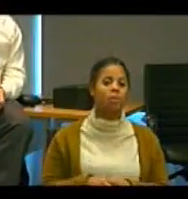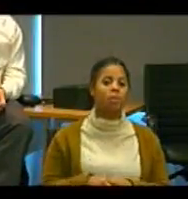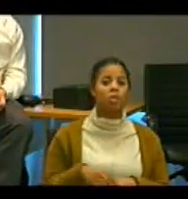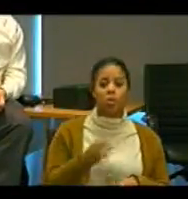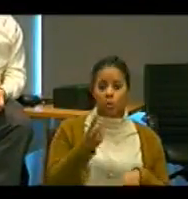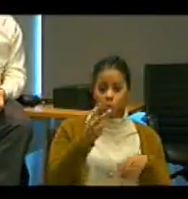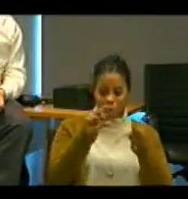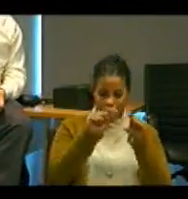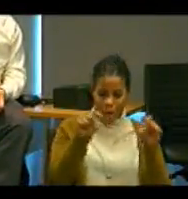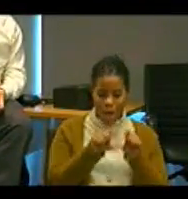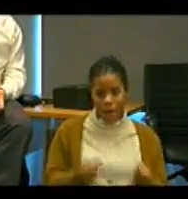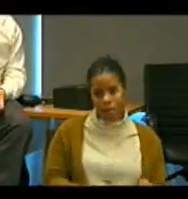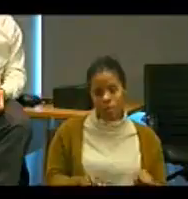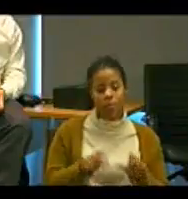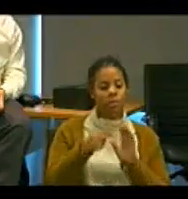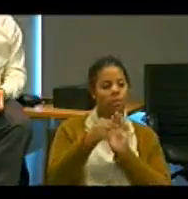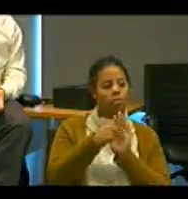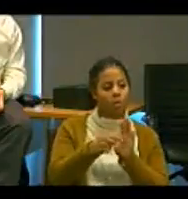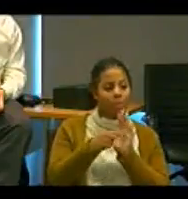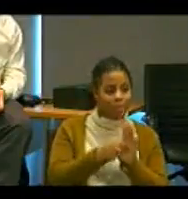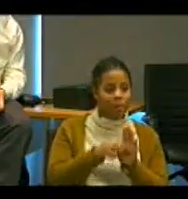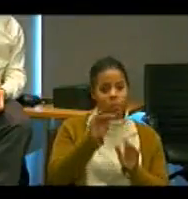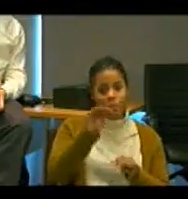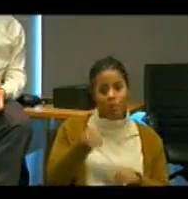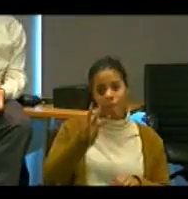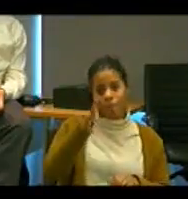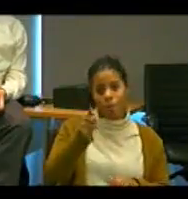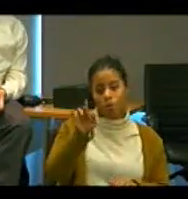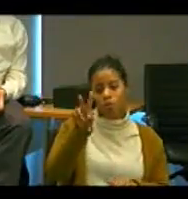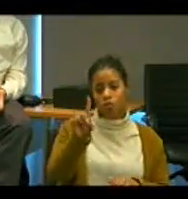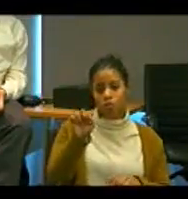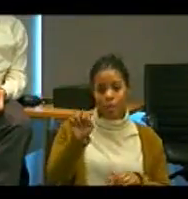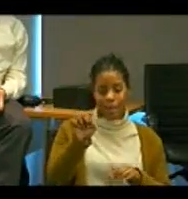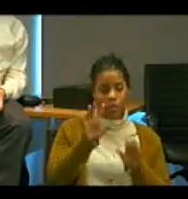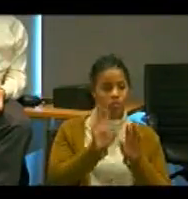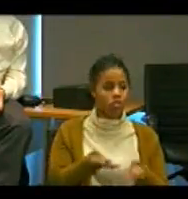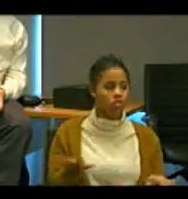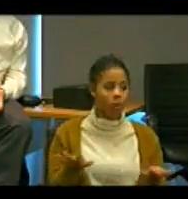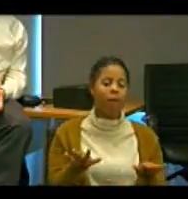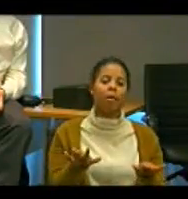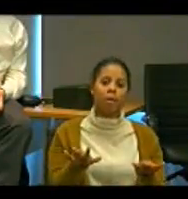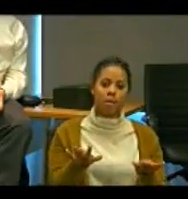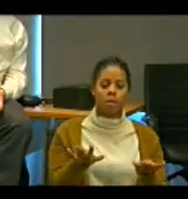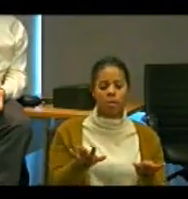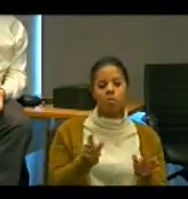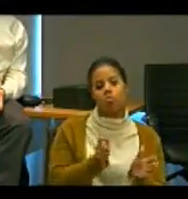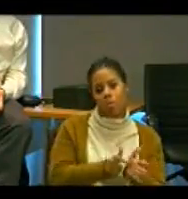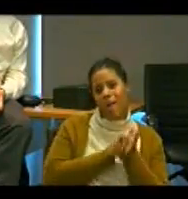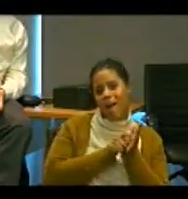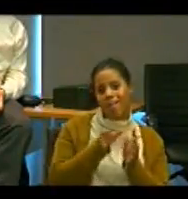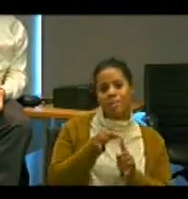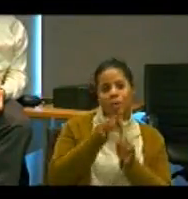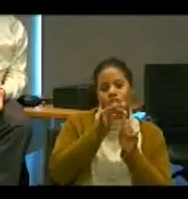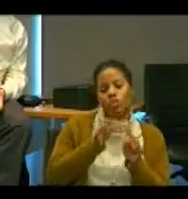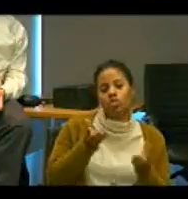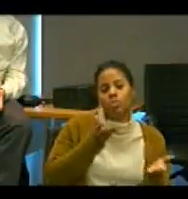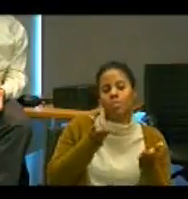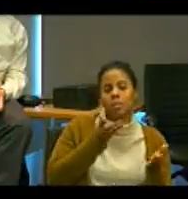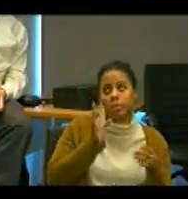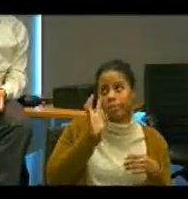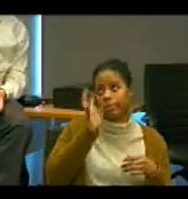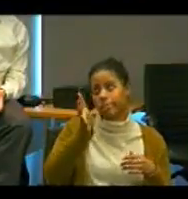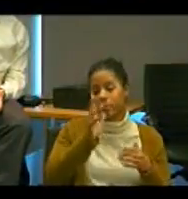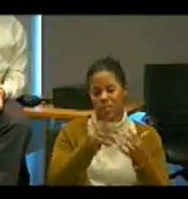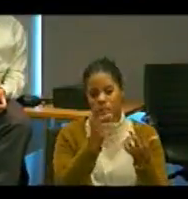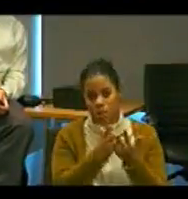represent the percent of fourth grade children who are identified as having needing special services, whether the